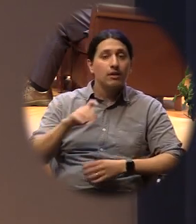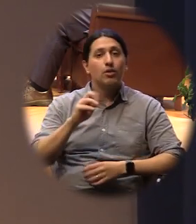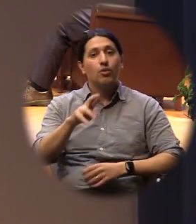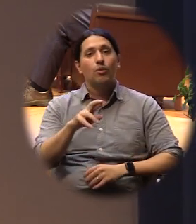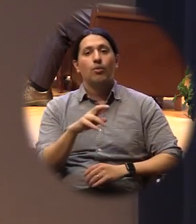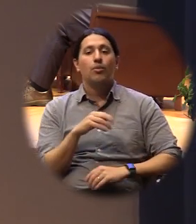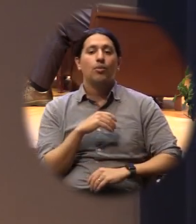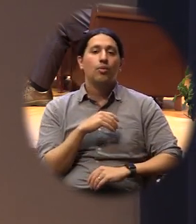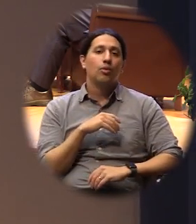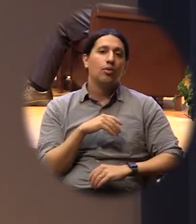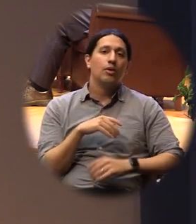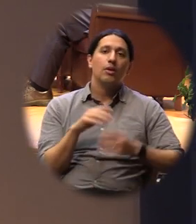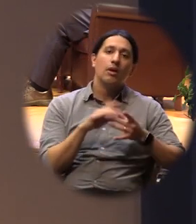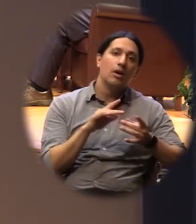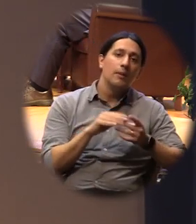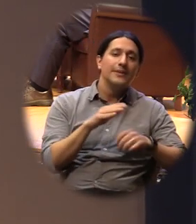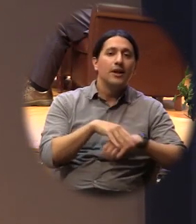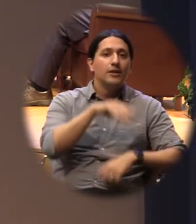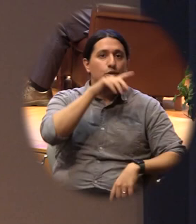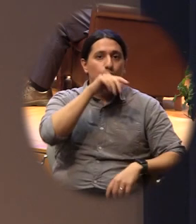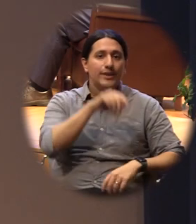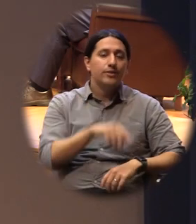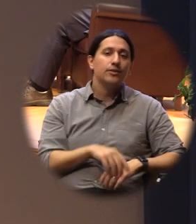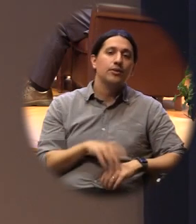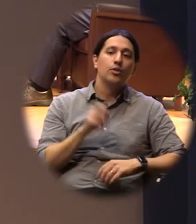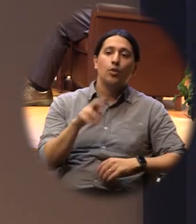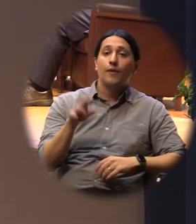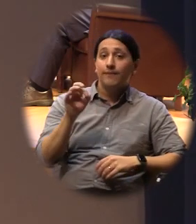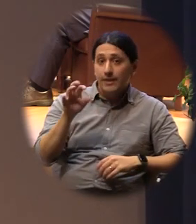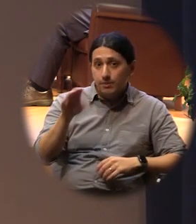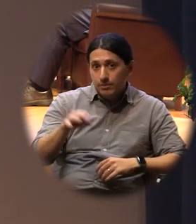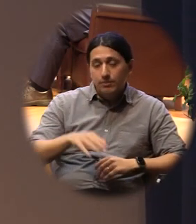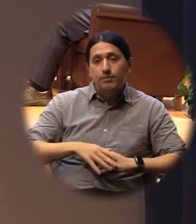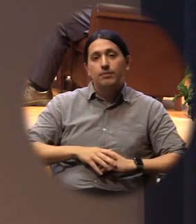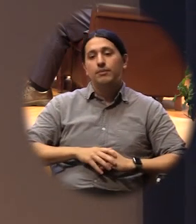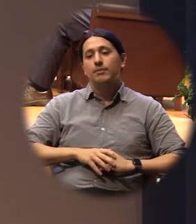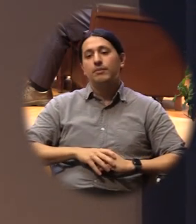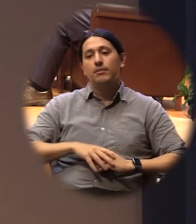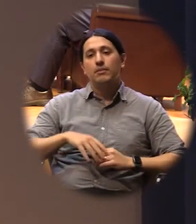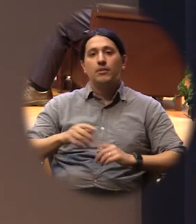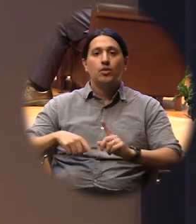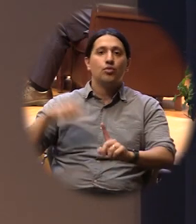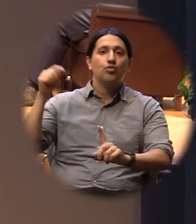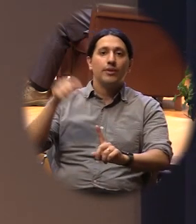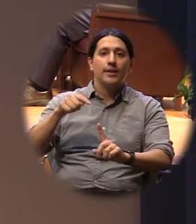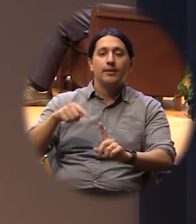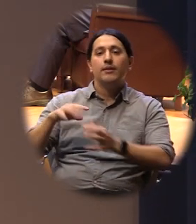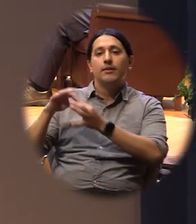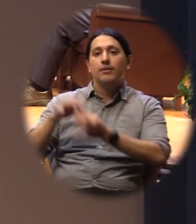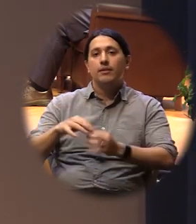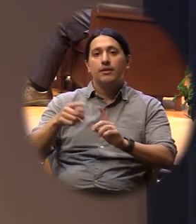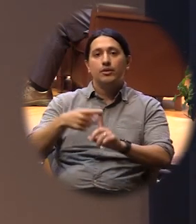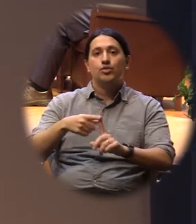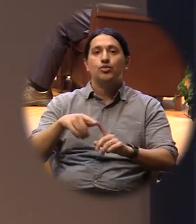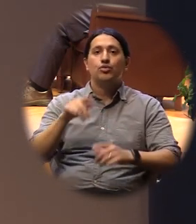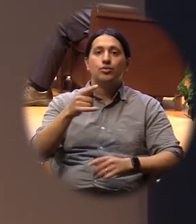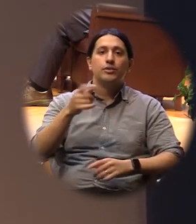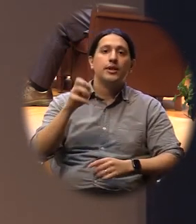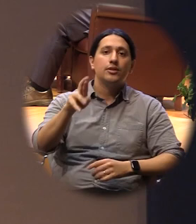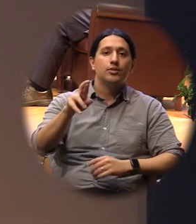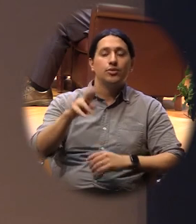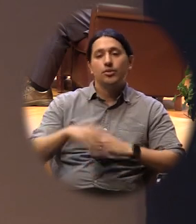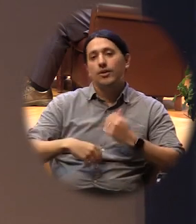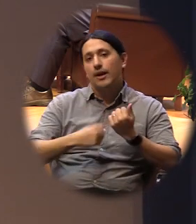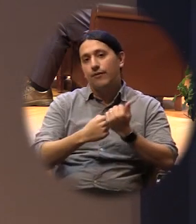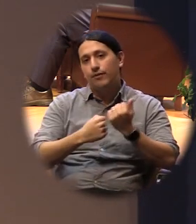threads on Twitter or Facebook, in terms of gender affirmation? So how is